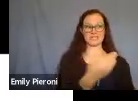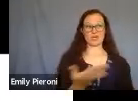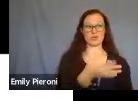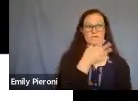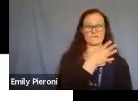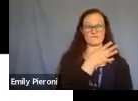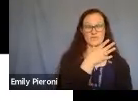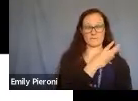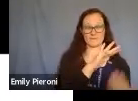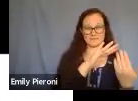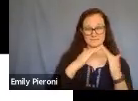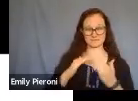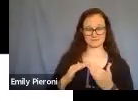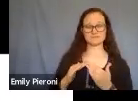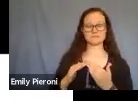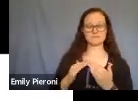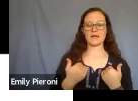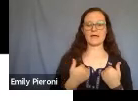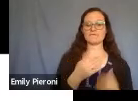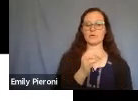have our organic